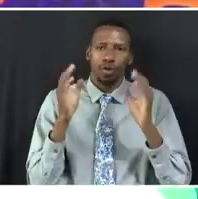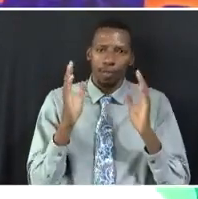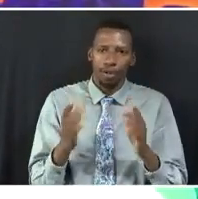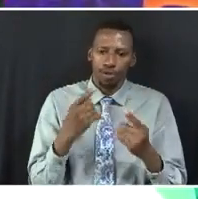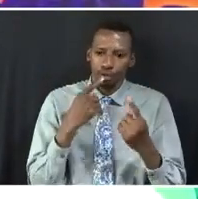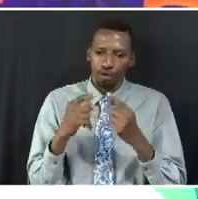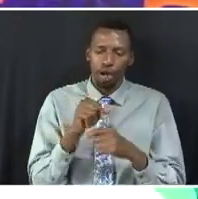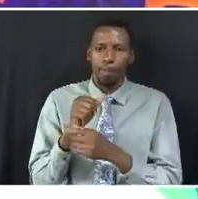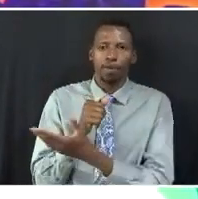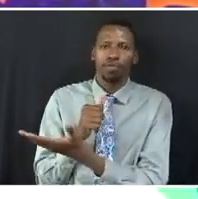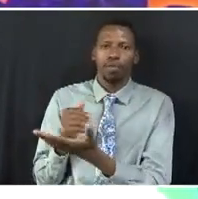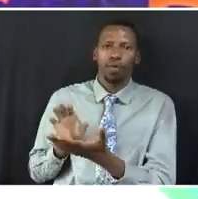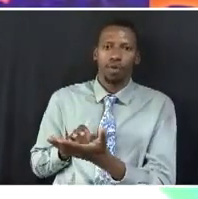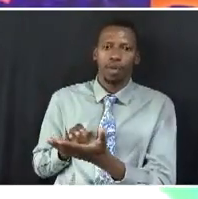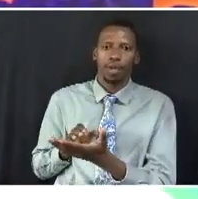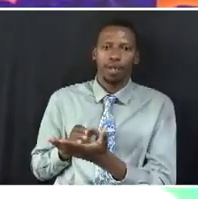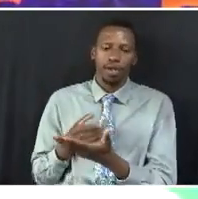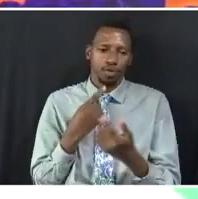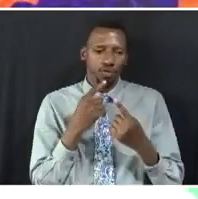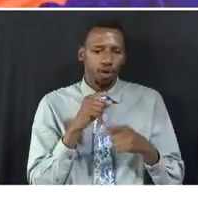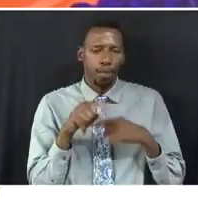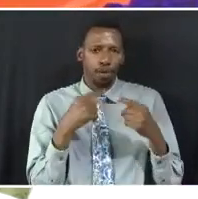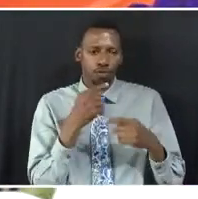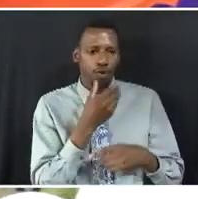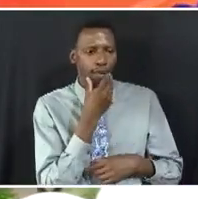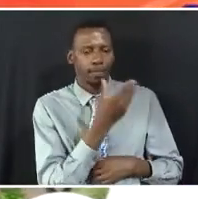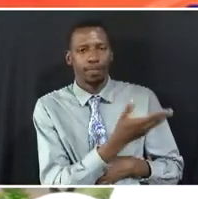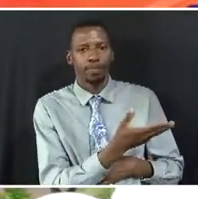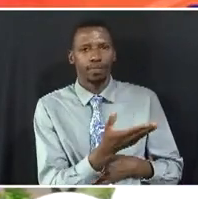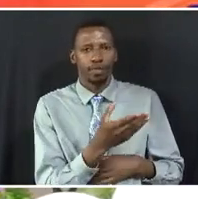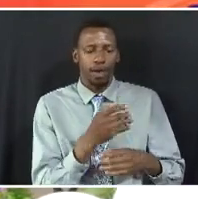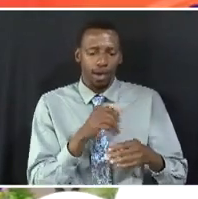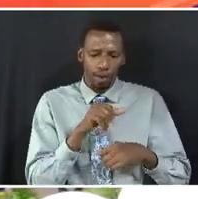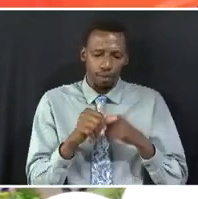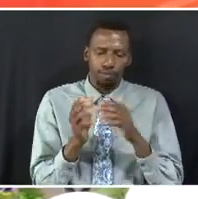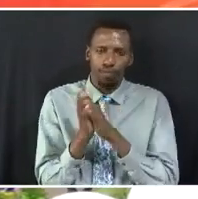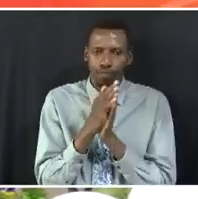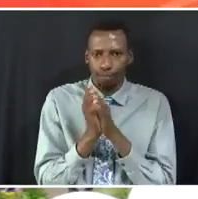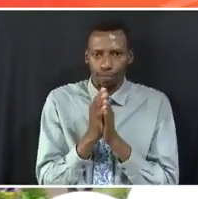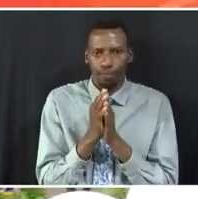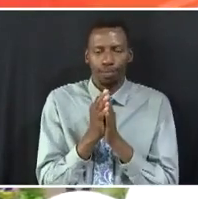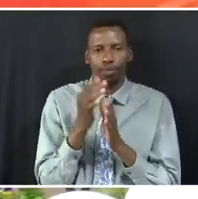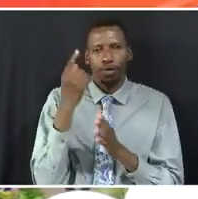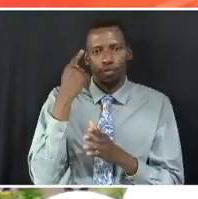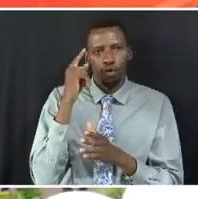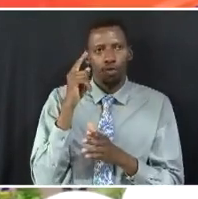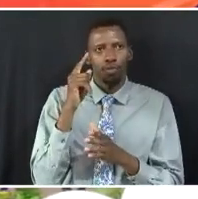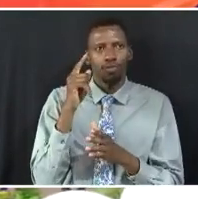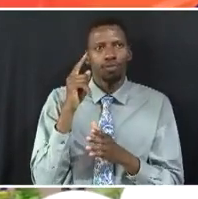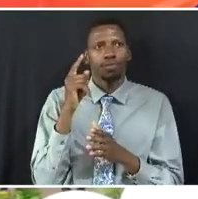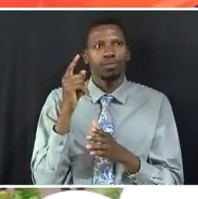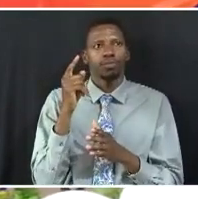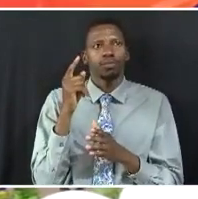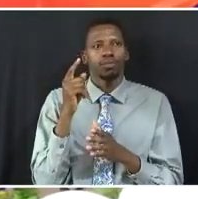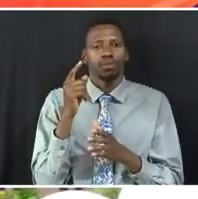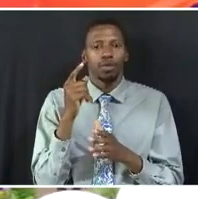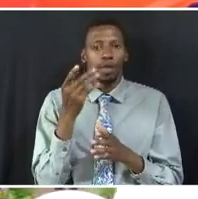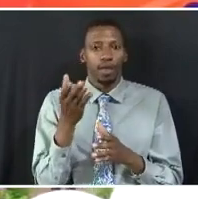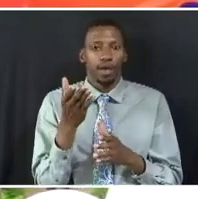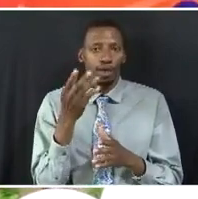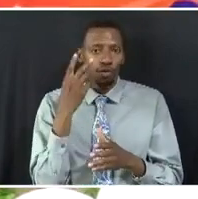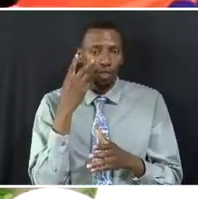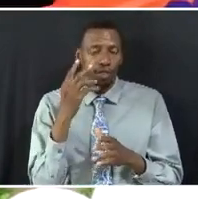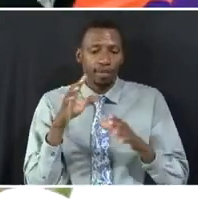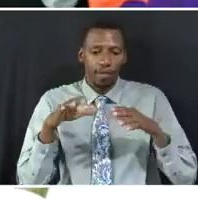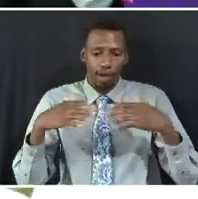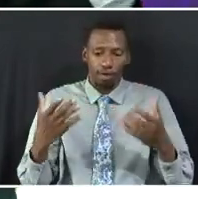men. And when we shall come to the story of Barak Hawi, you'll see how